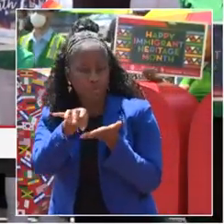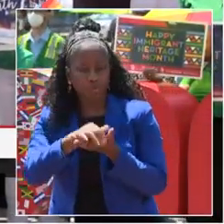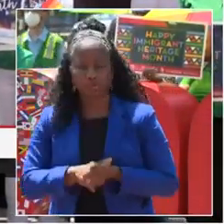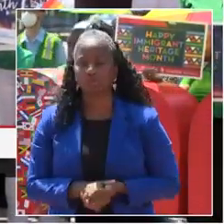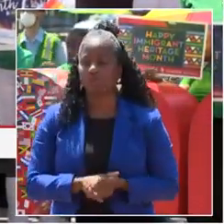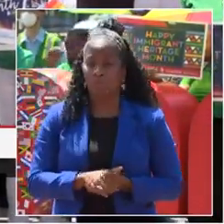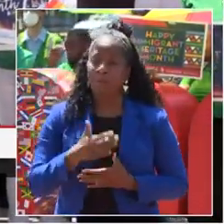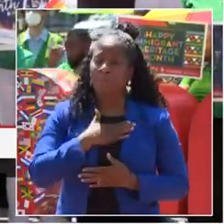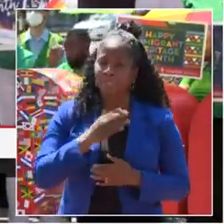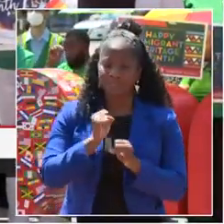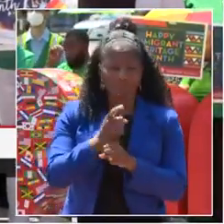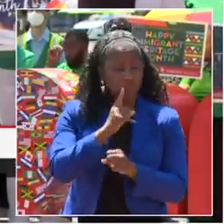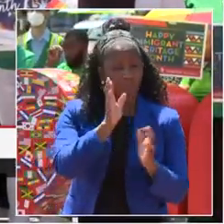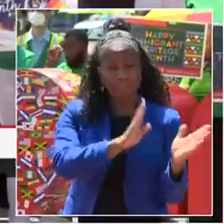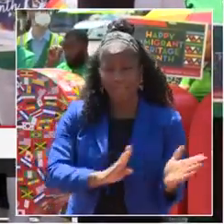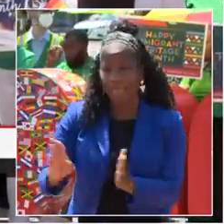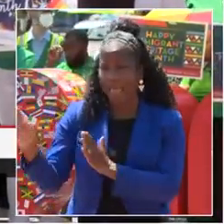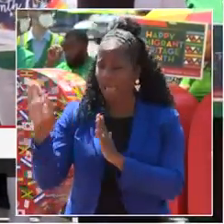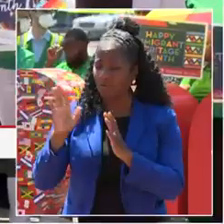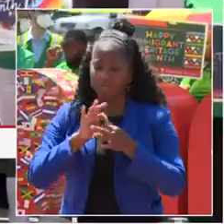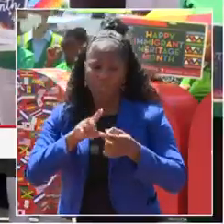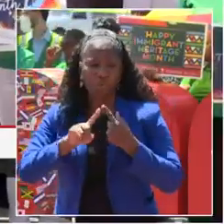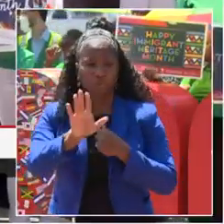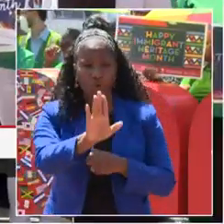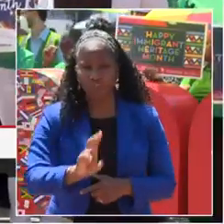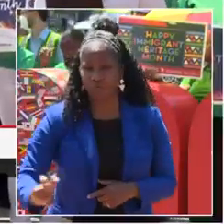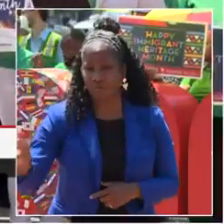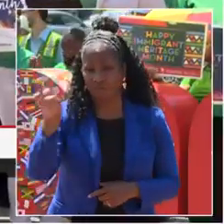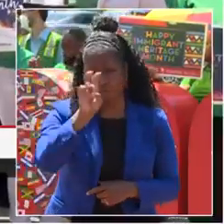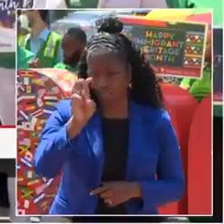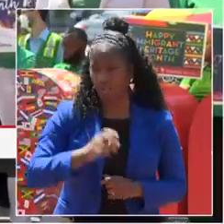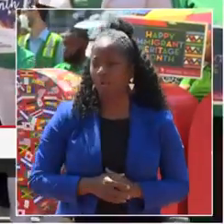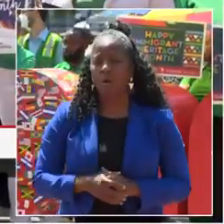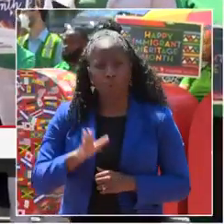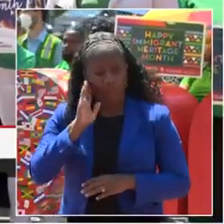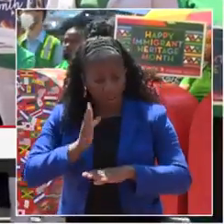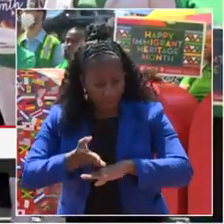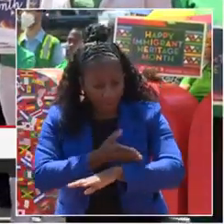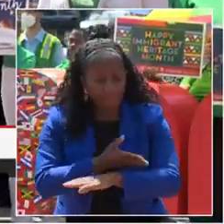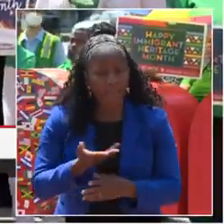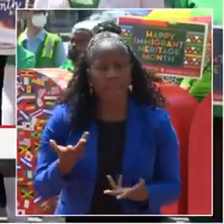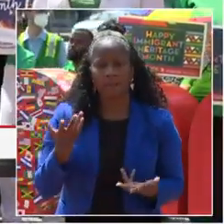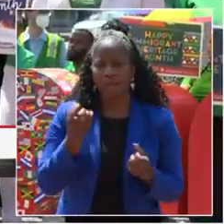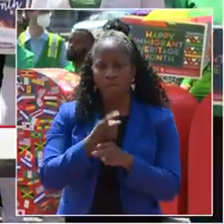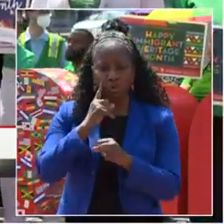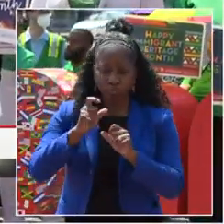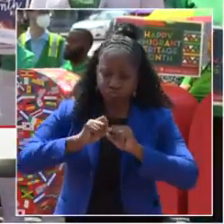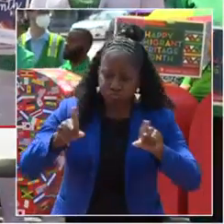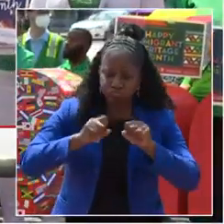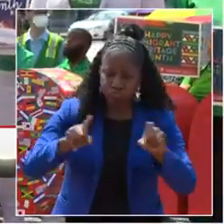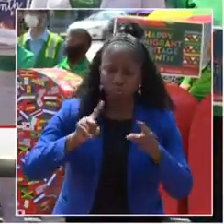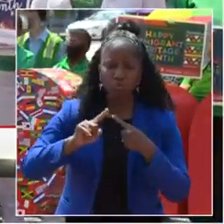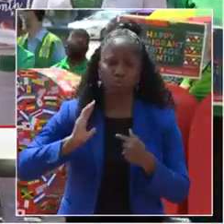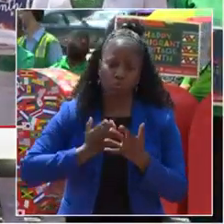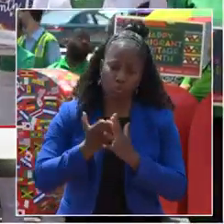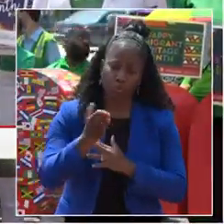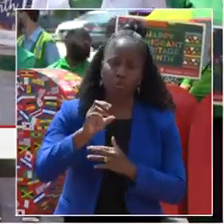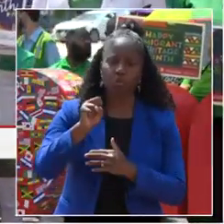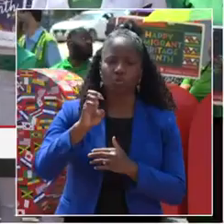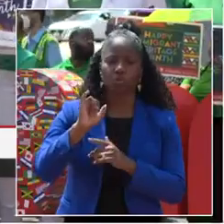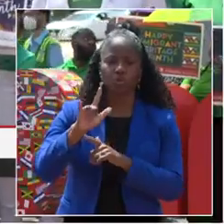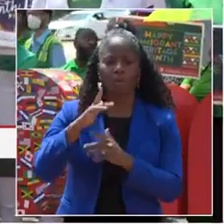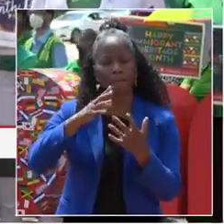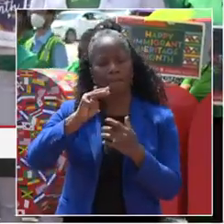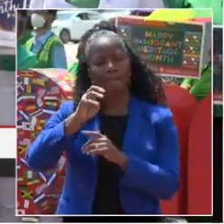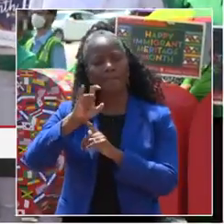Please plan accordingly with respect to your travel. We will send updates via our social media accounts, so please make sure that